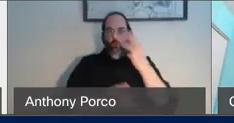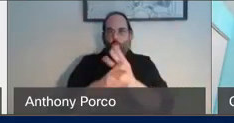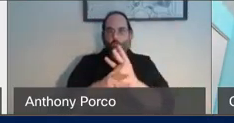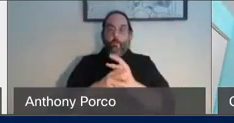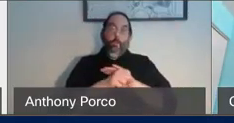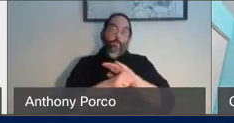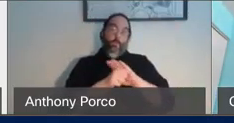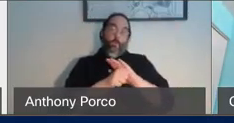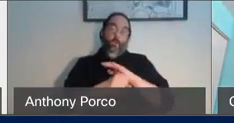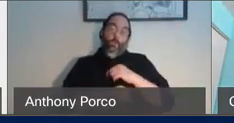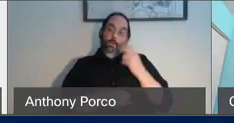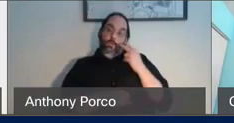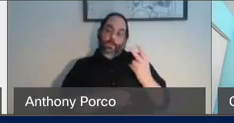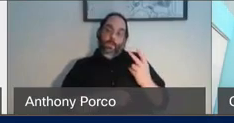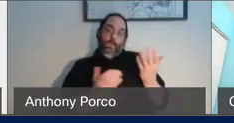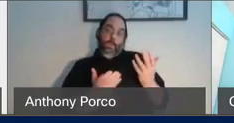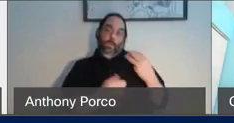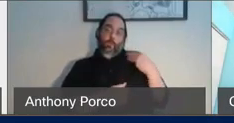we see that in DC,